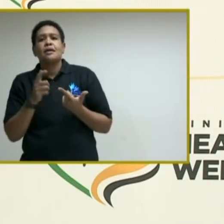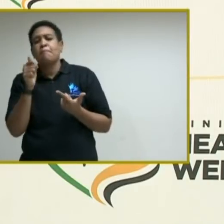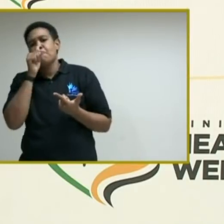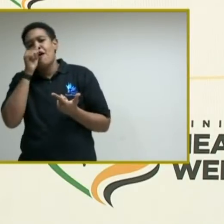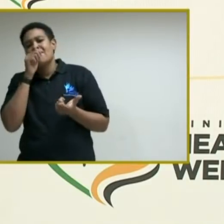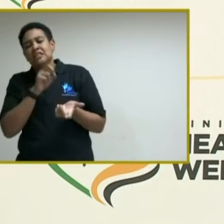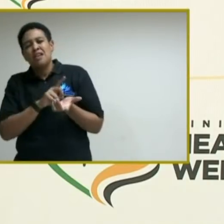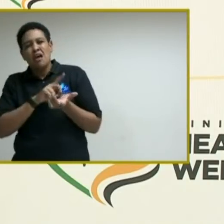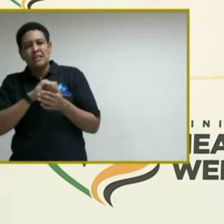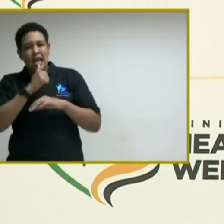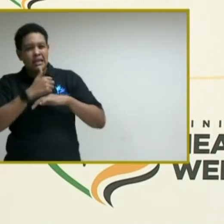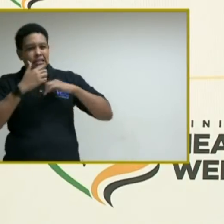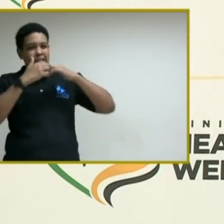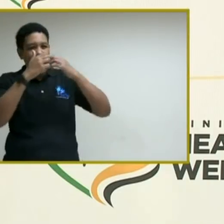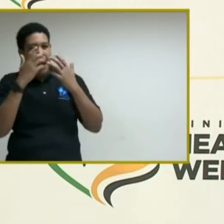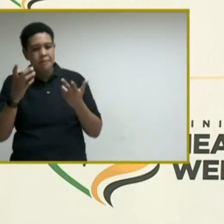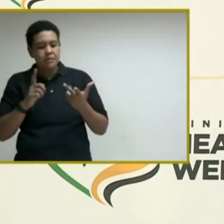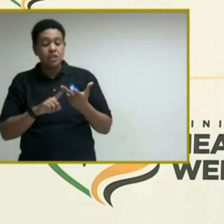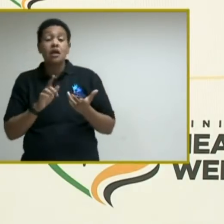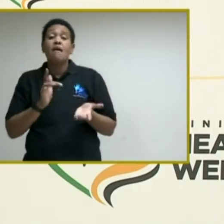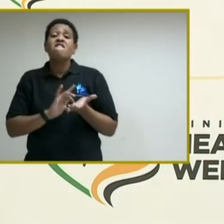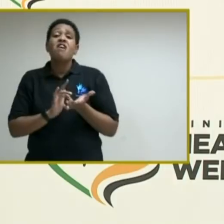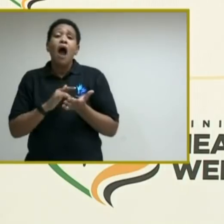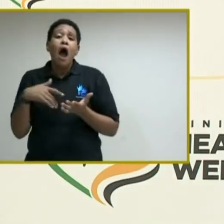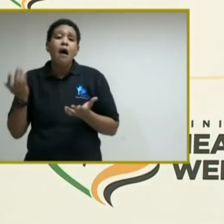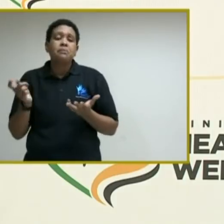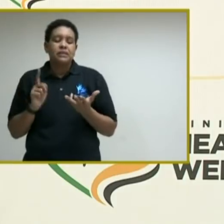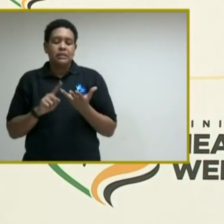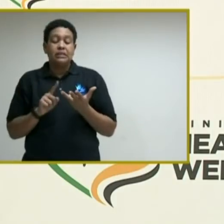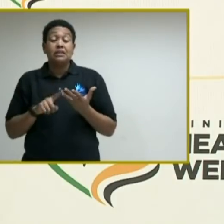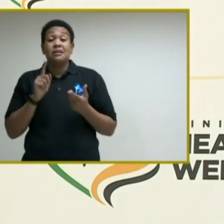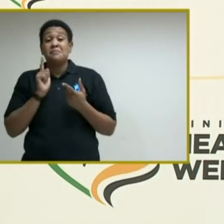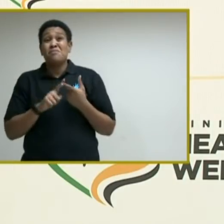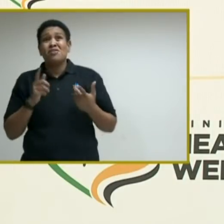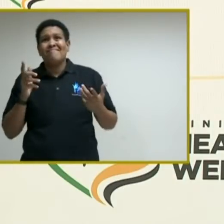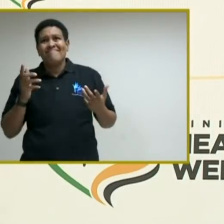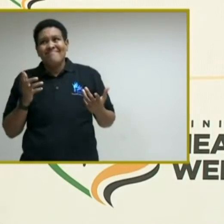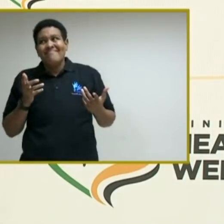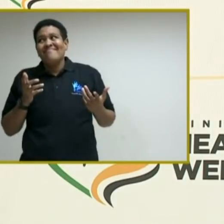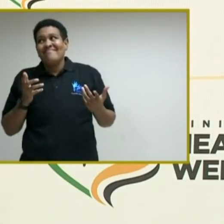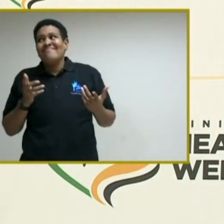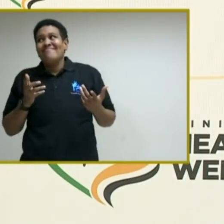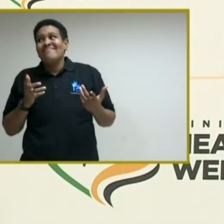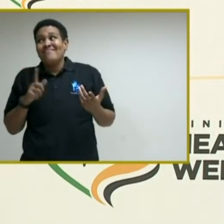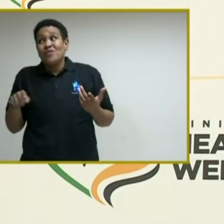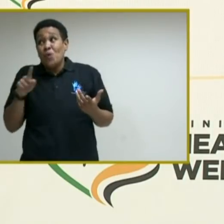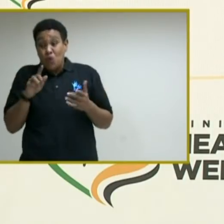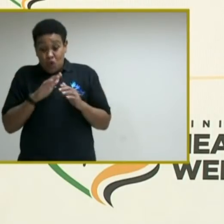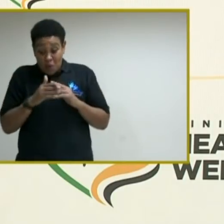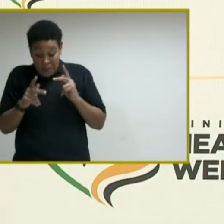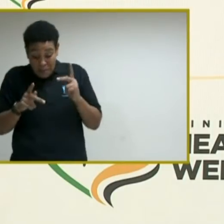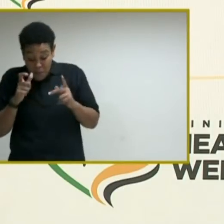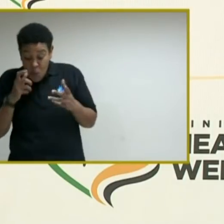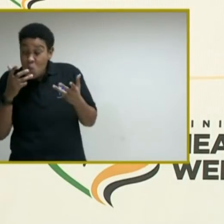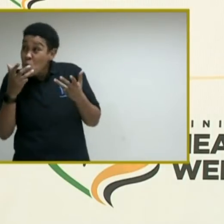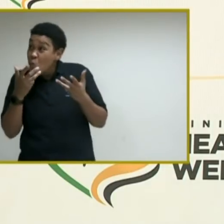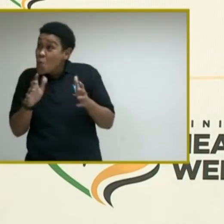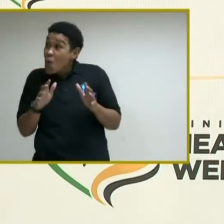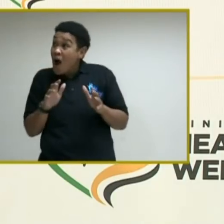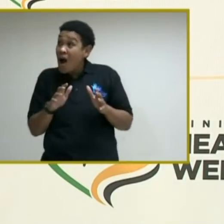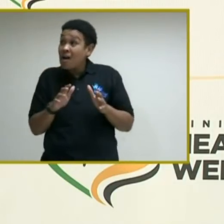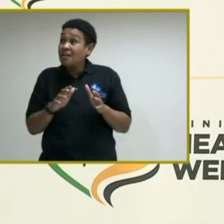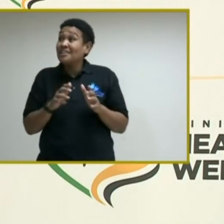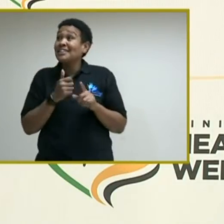doctors' establishments, pharmacies. And so to those Jamaicans who may not want to go to one